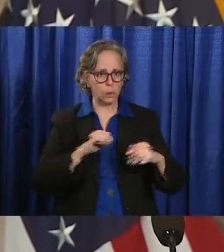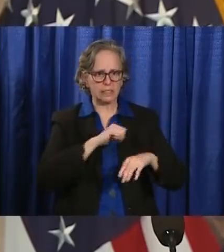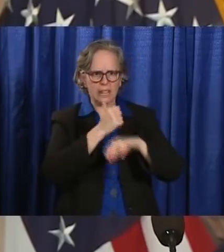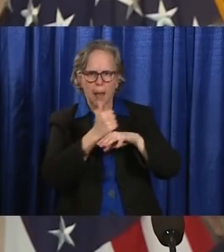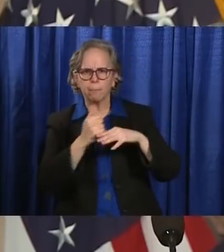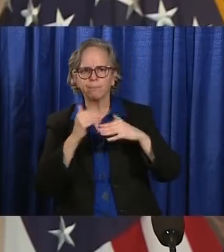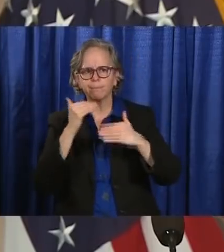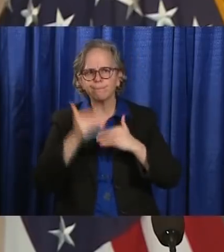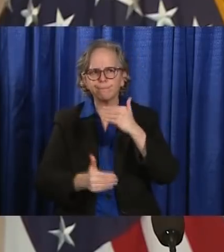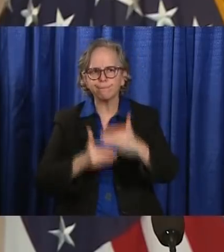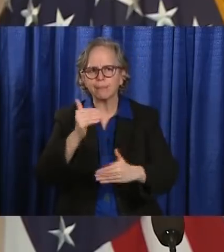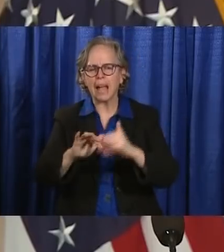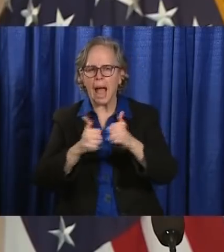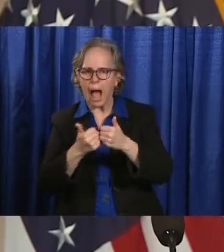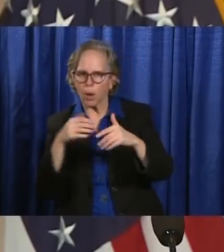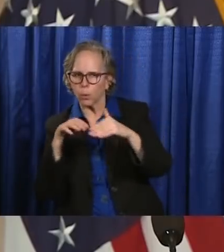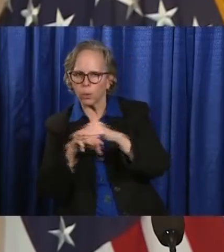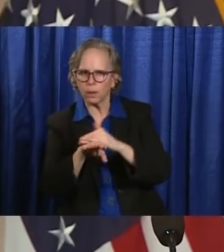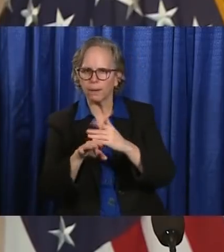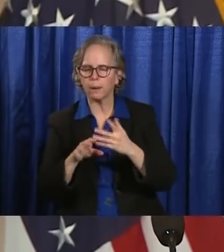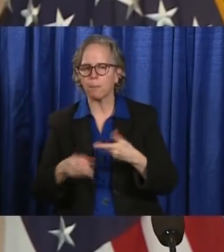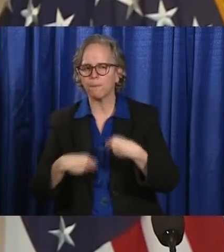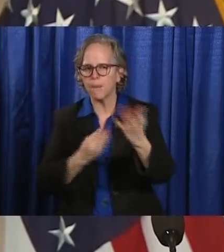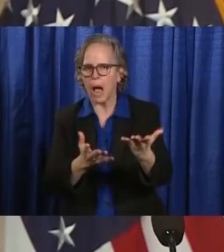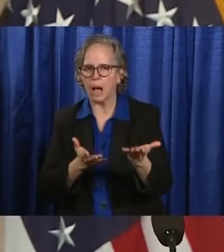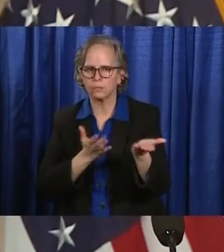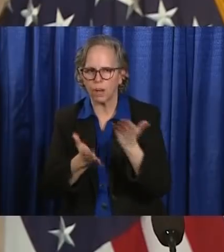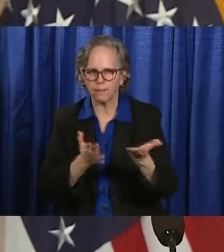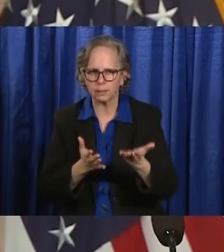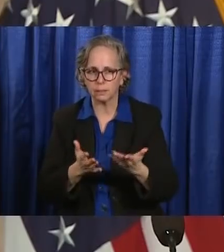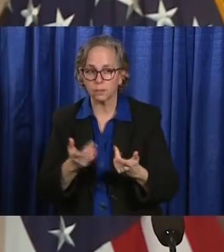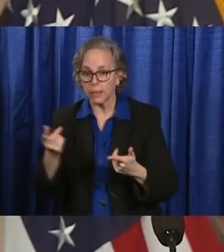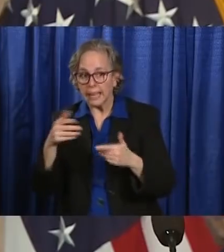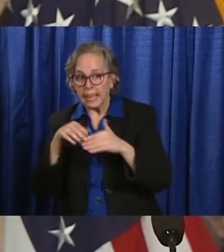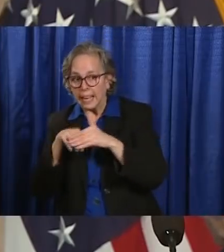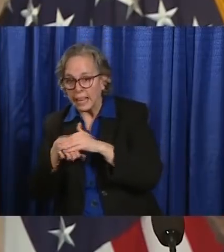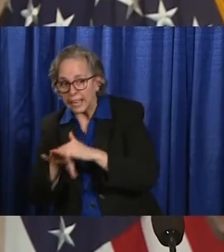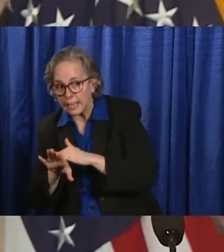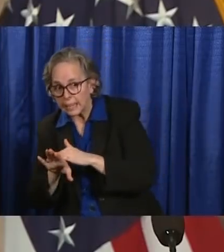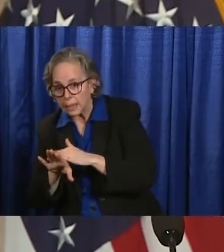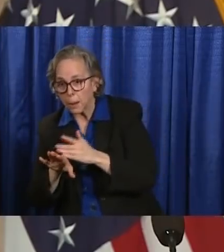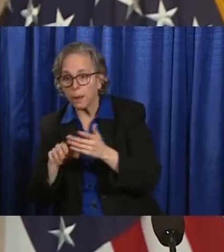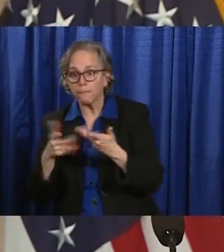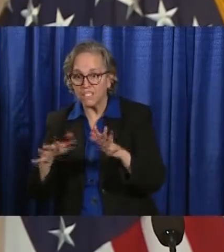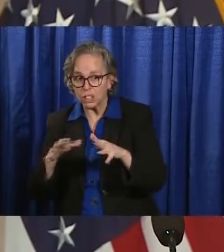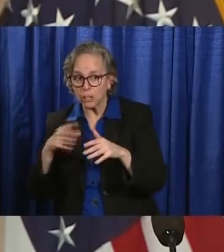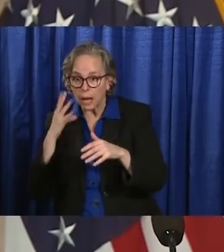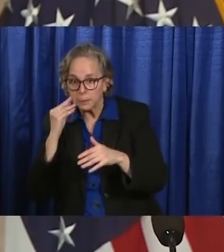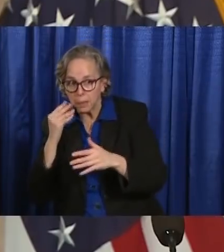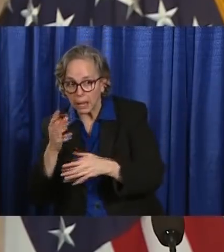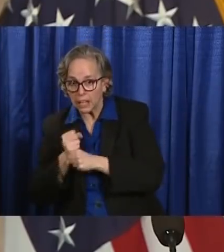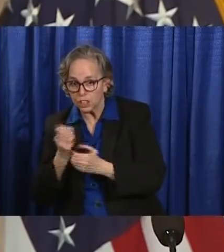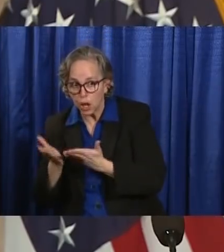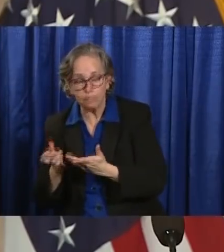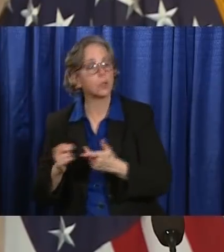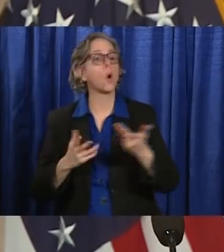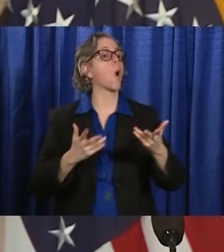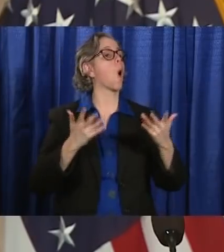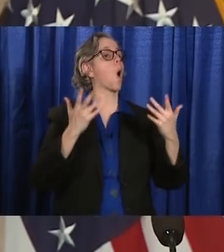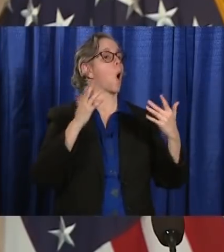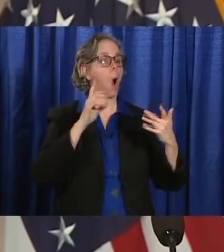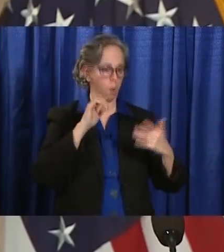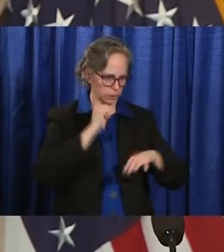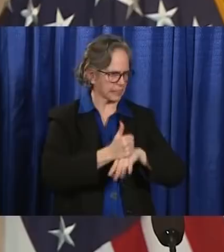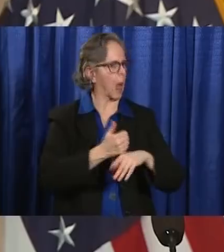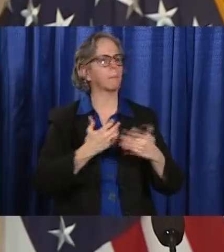our services before or not. And I really want to make sure that I bring that point home. Whether you've had our services before or this is the first